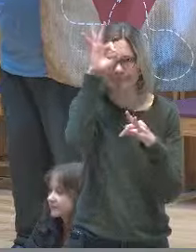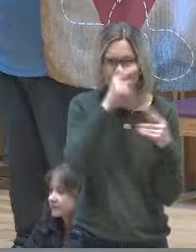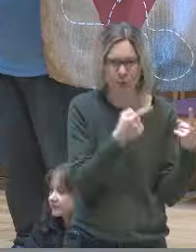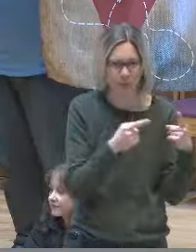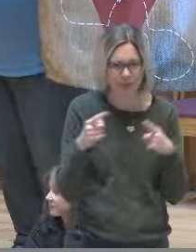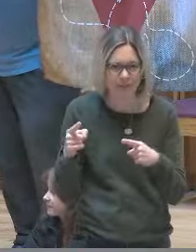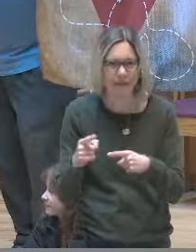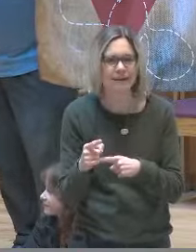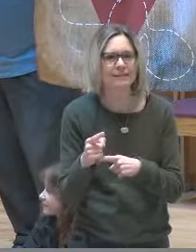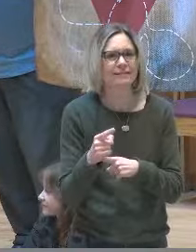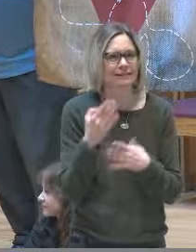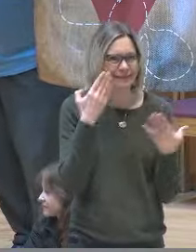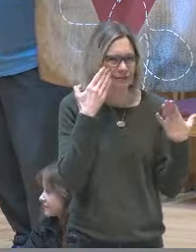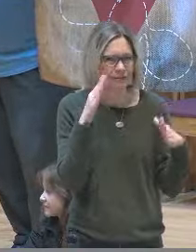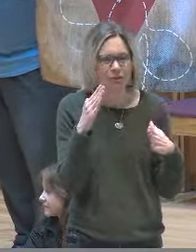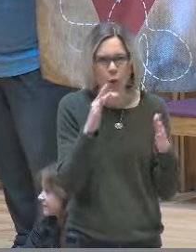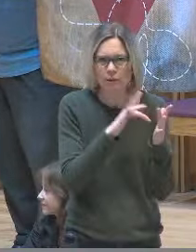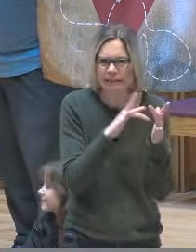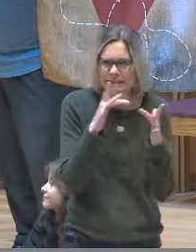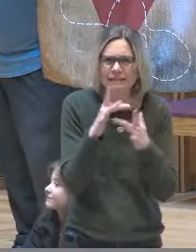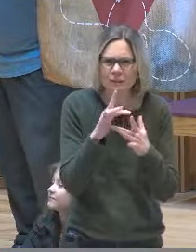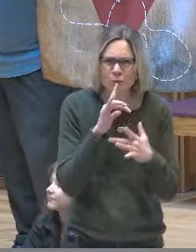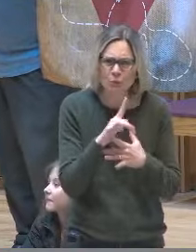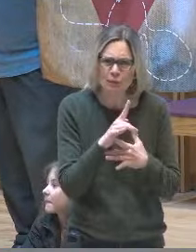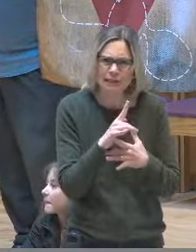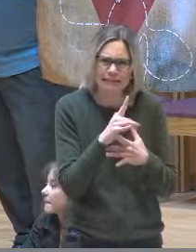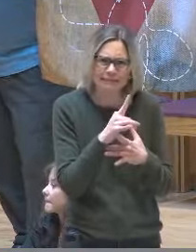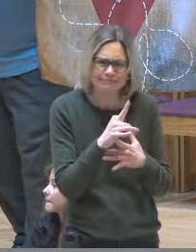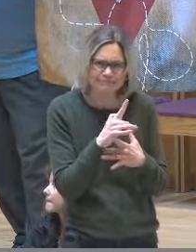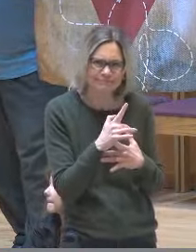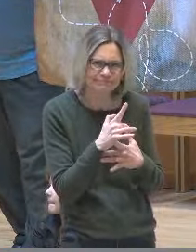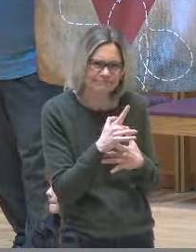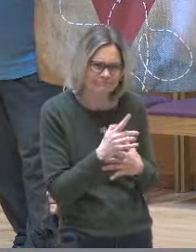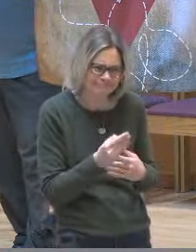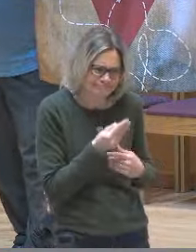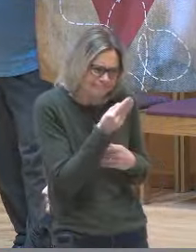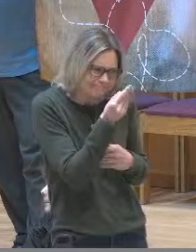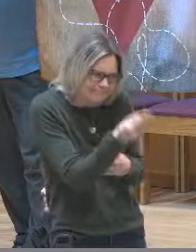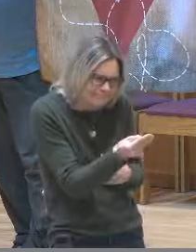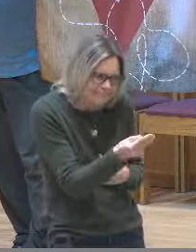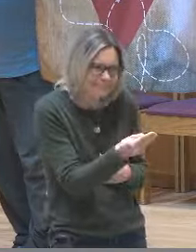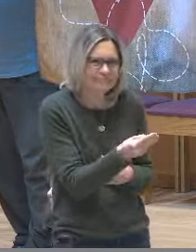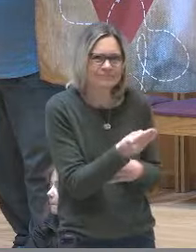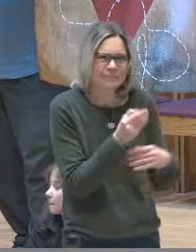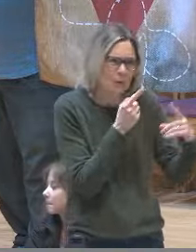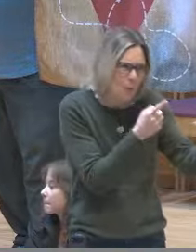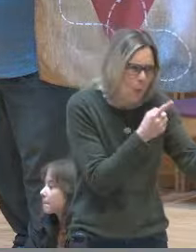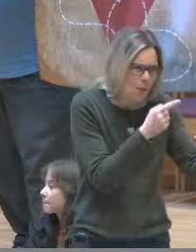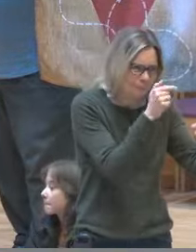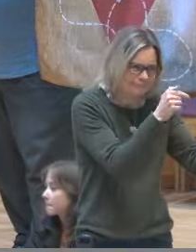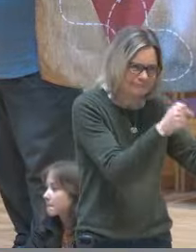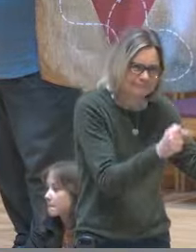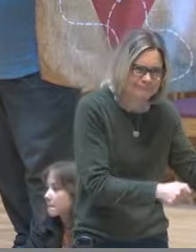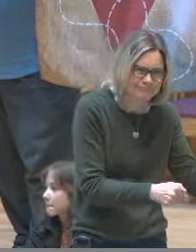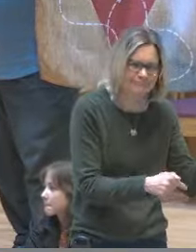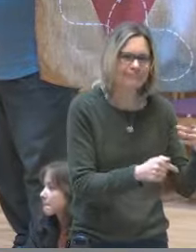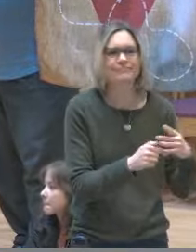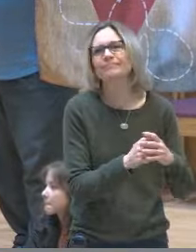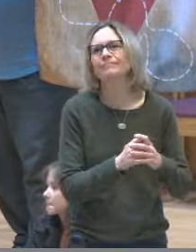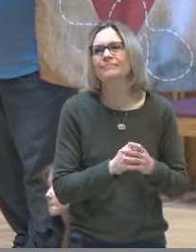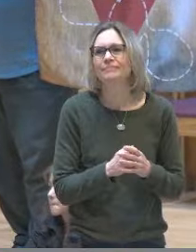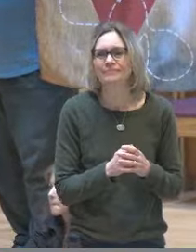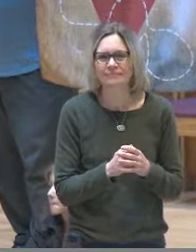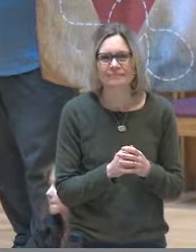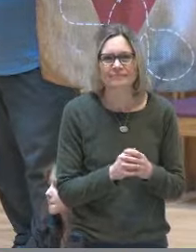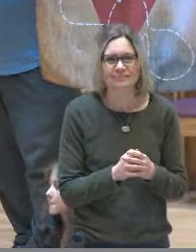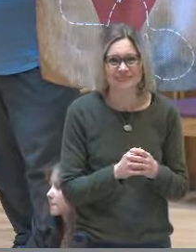know that Jesus was entrusting this big commission to carry on the church way past Jesus dying, way into the world, even to this day,